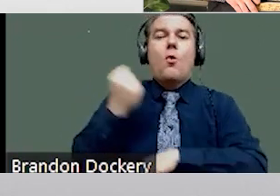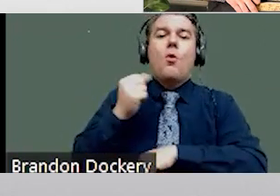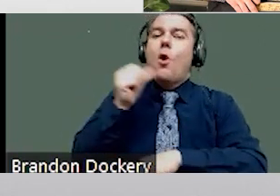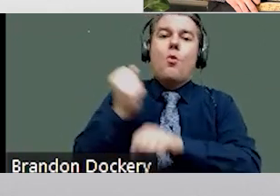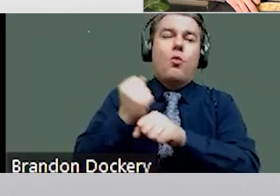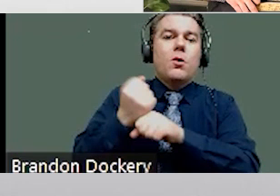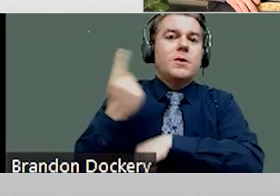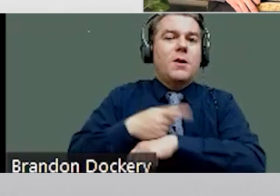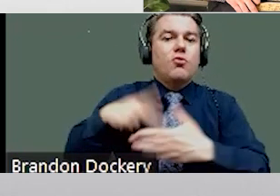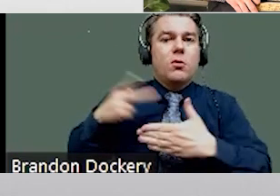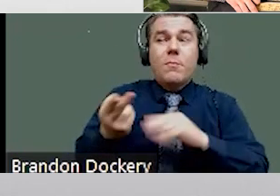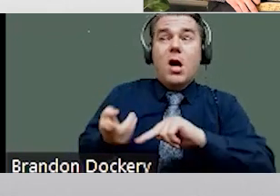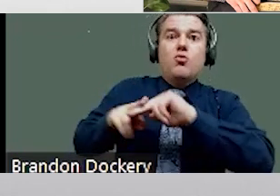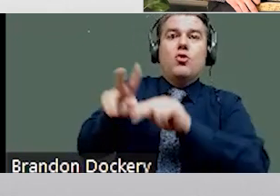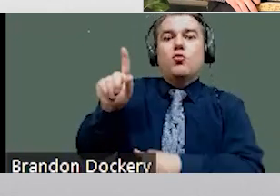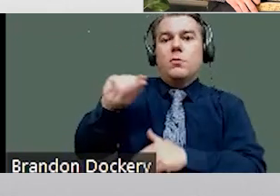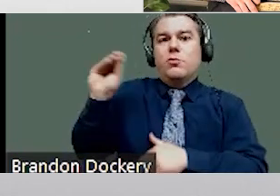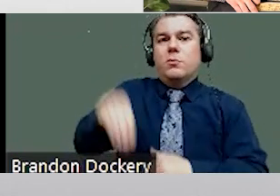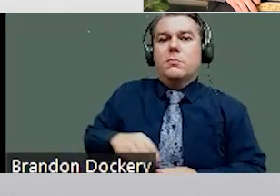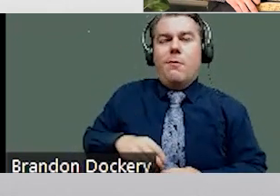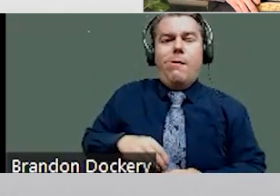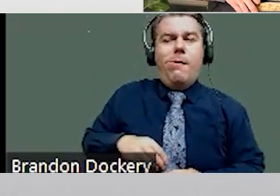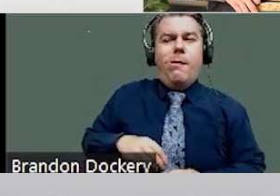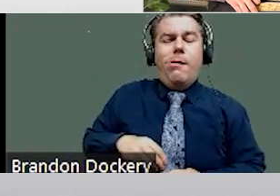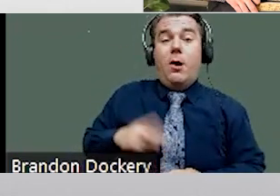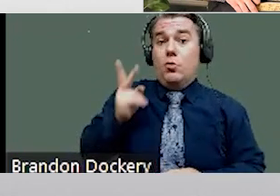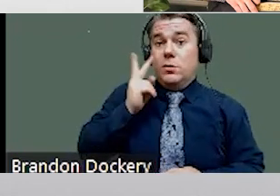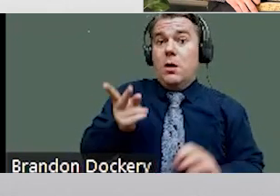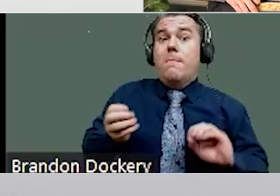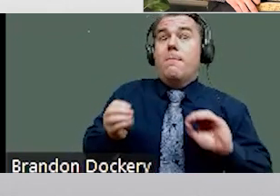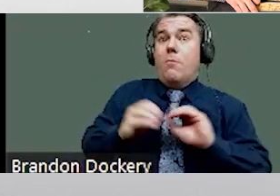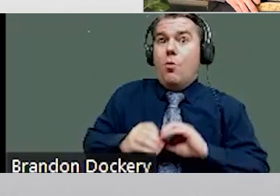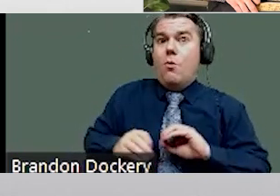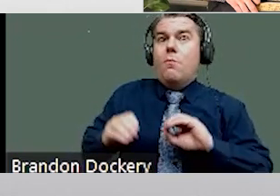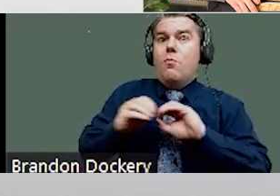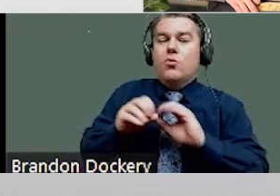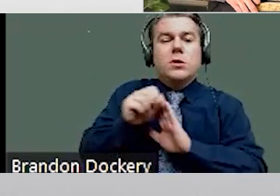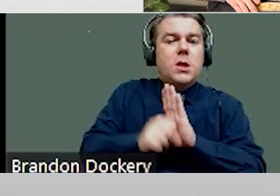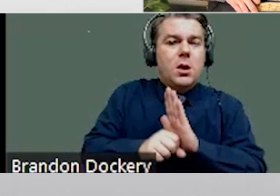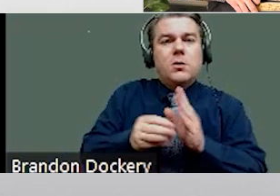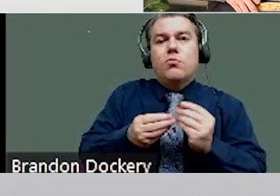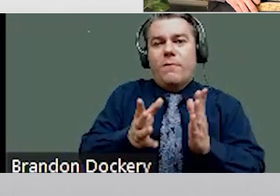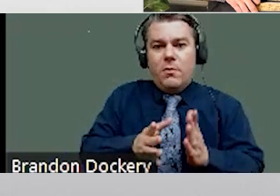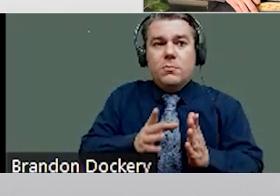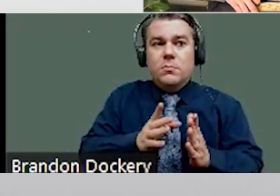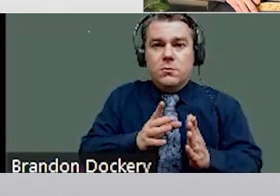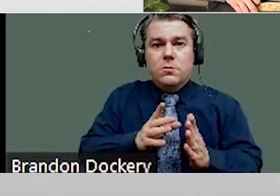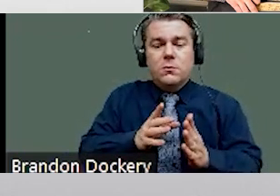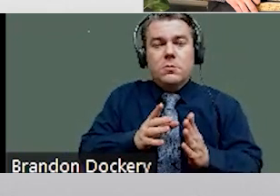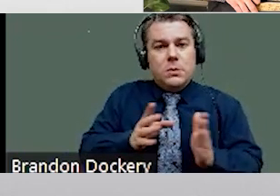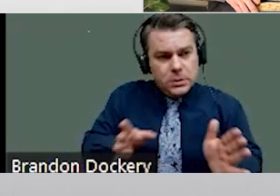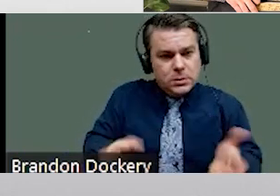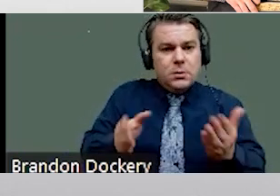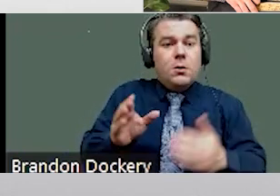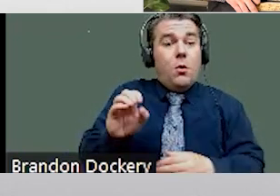day programs has increased by 20%. And we see even more of that as states and as providers are held